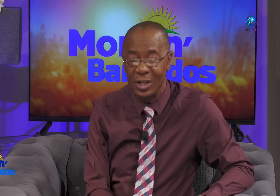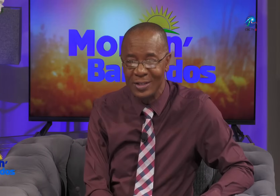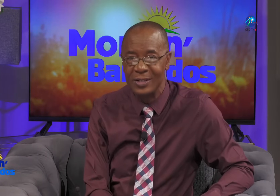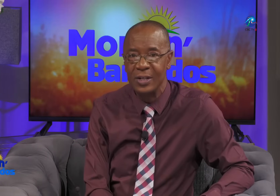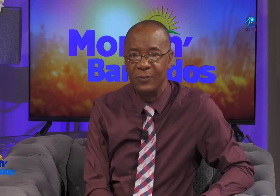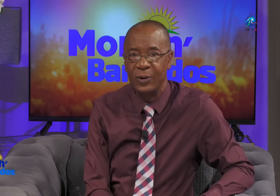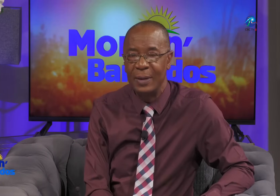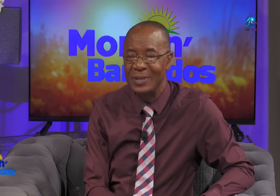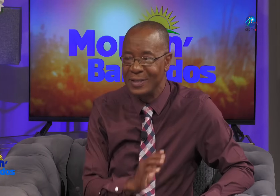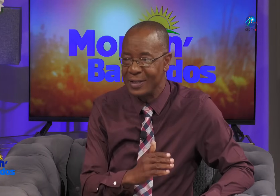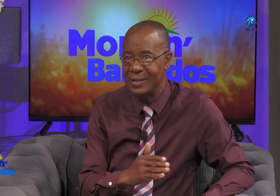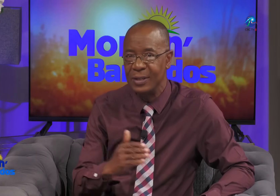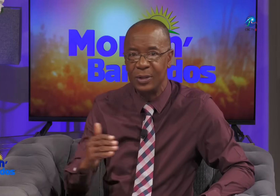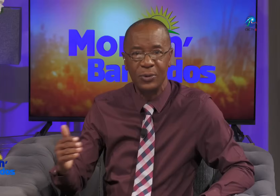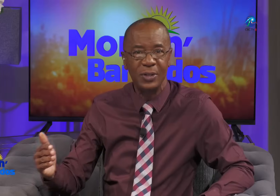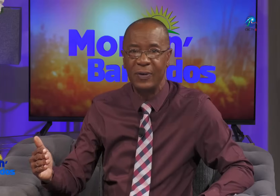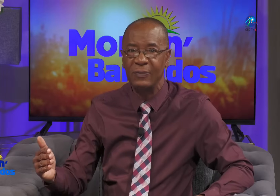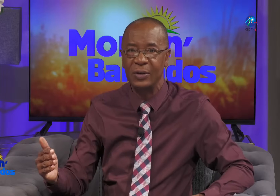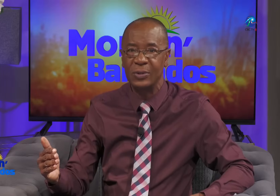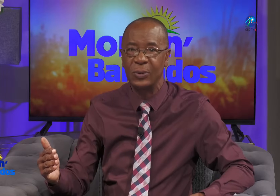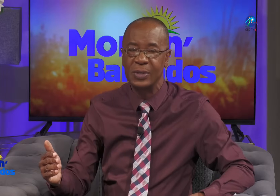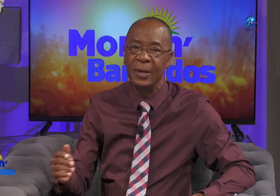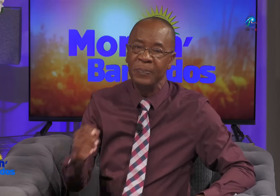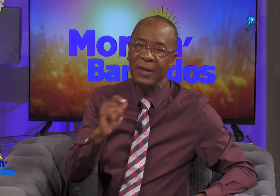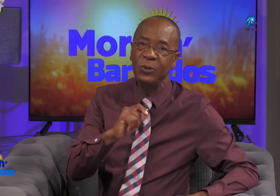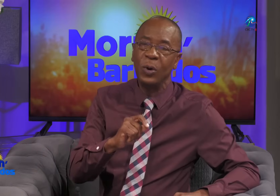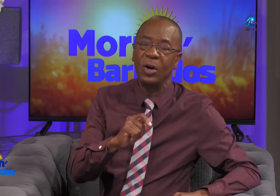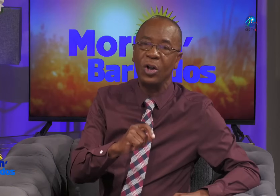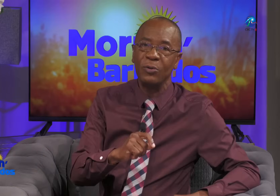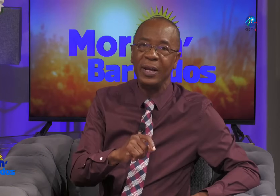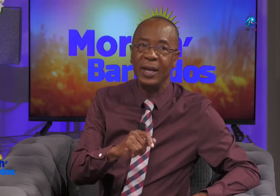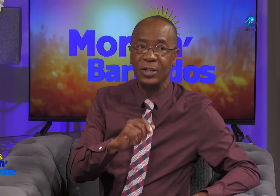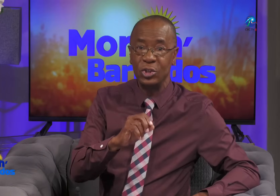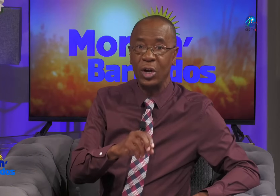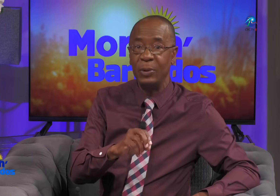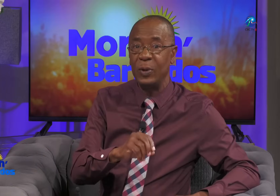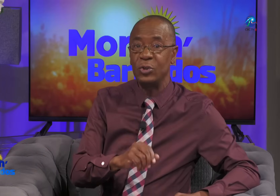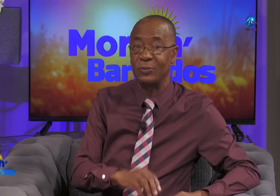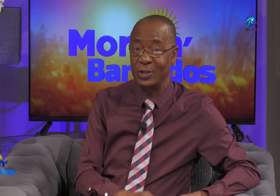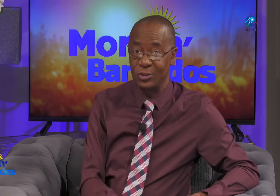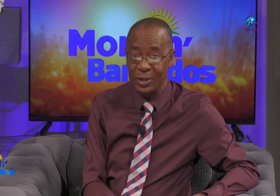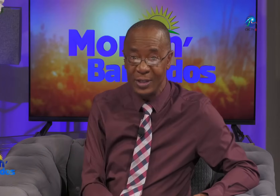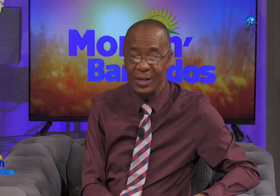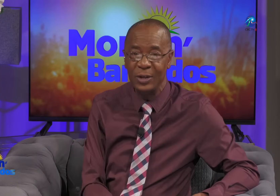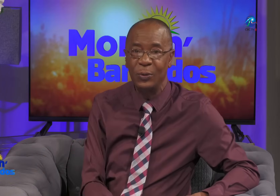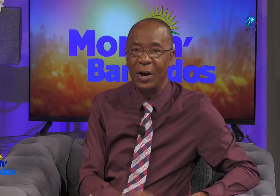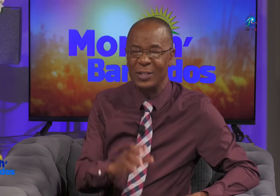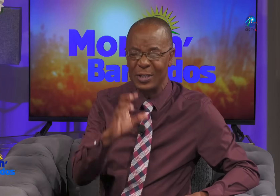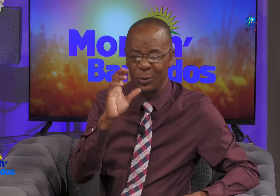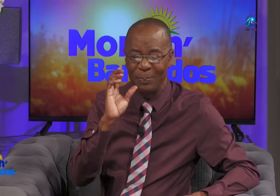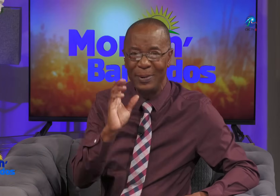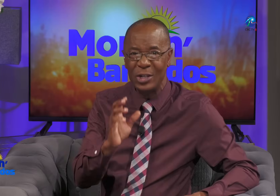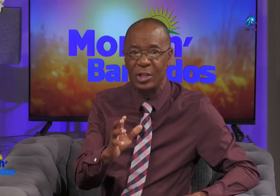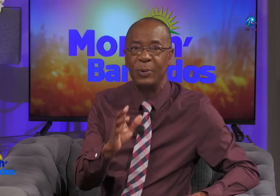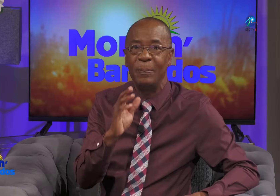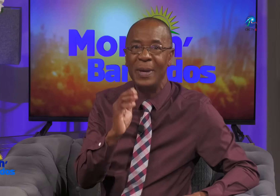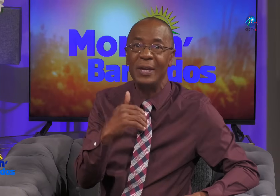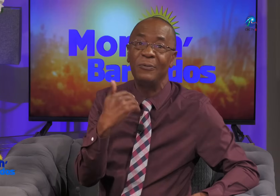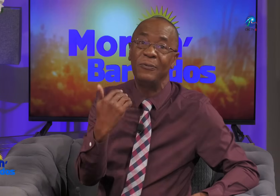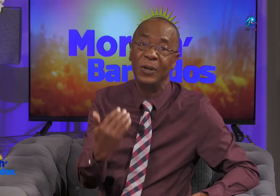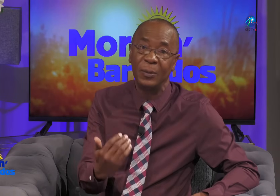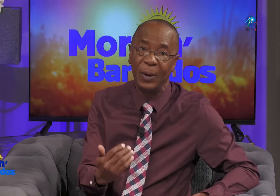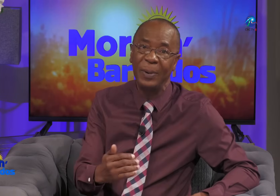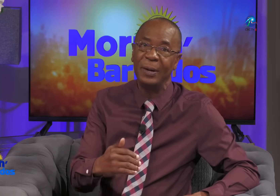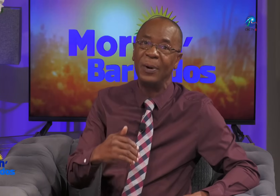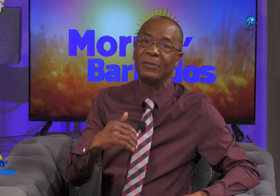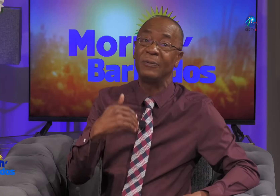created just for them, 16 to 35 years old. If you are already in a job in which you're frustrated and you are just so passionate about